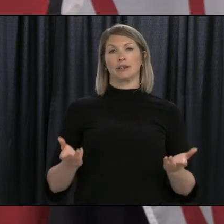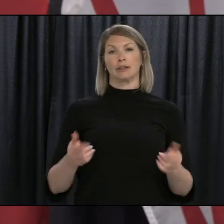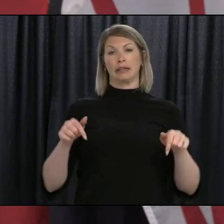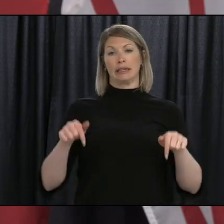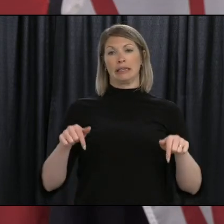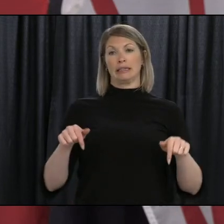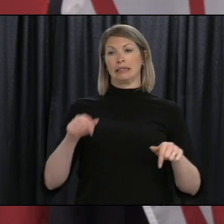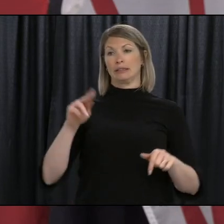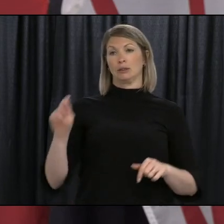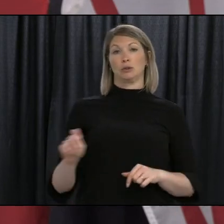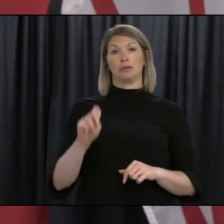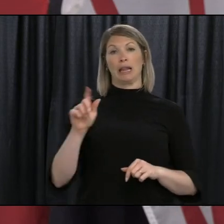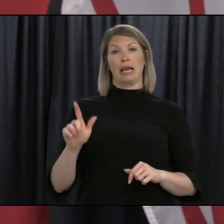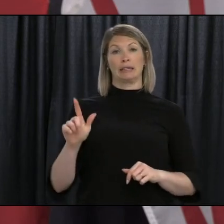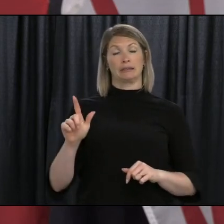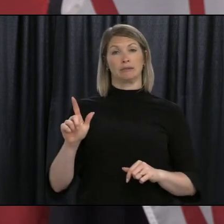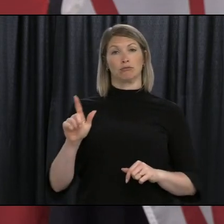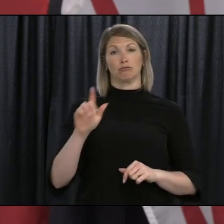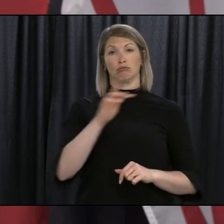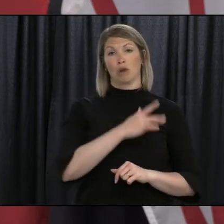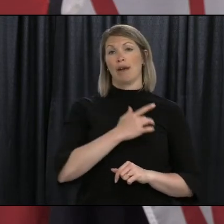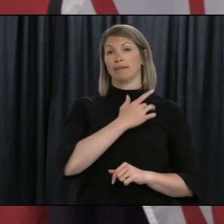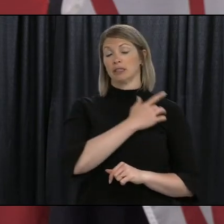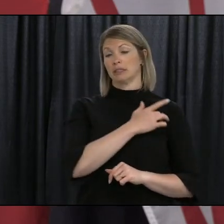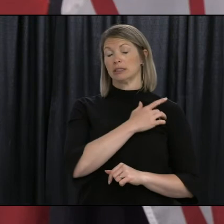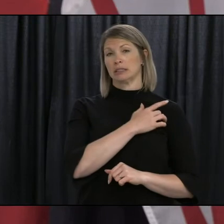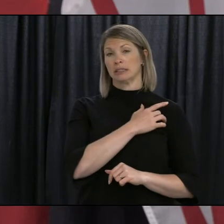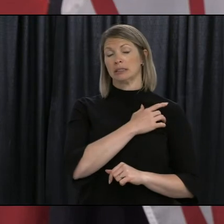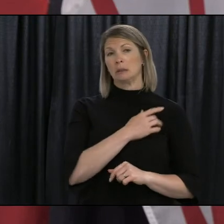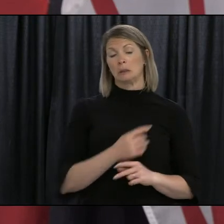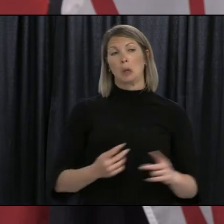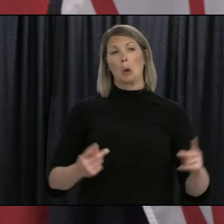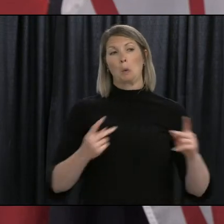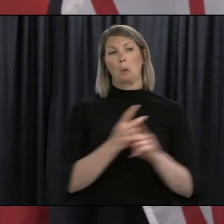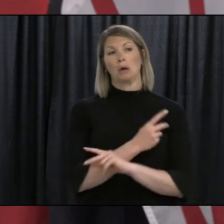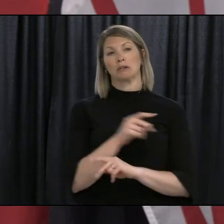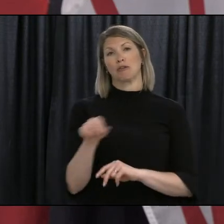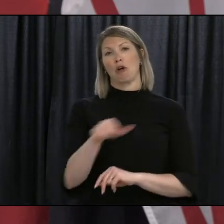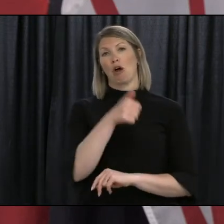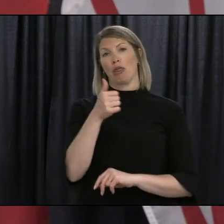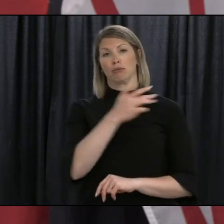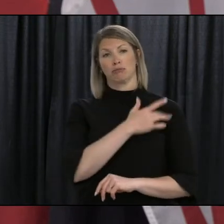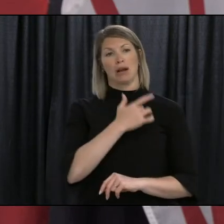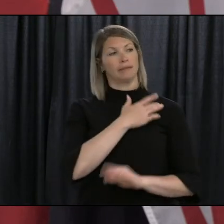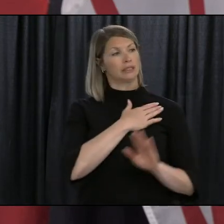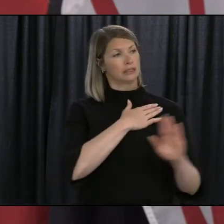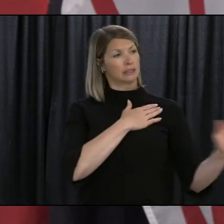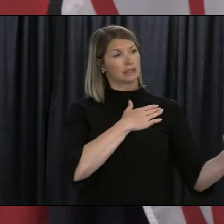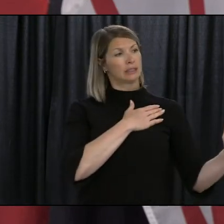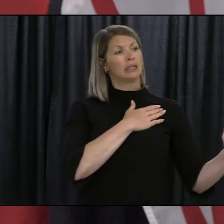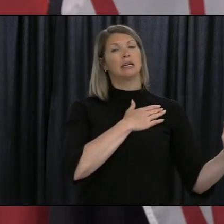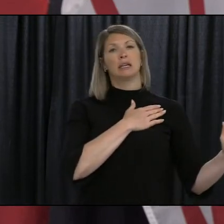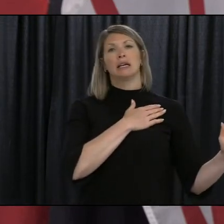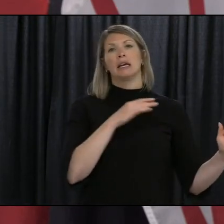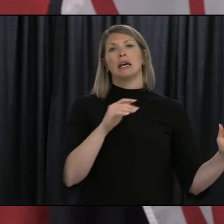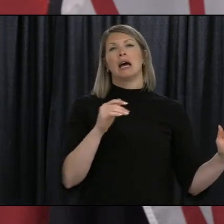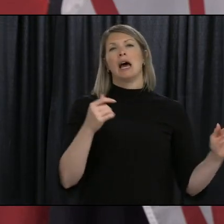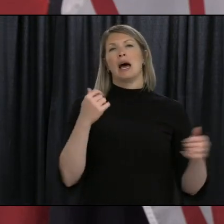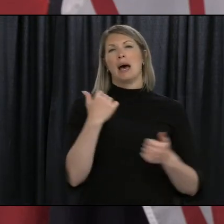most serious shape. And the fact is, when the federal government has bailed out other provinces like Saskatchewan in 1983,